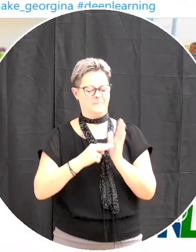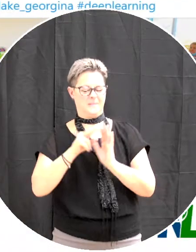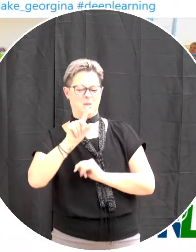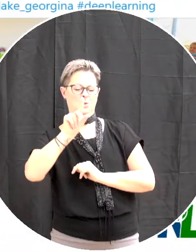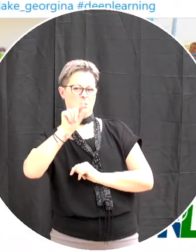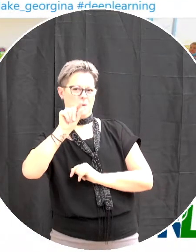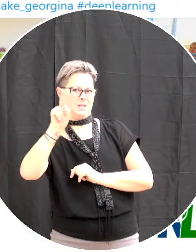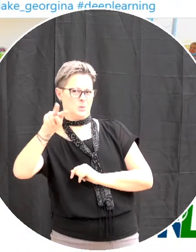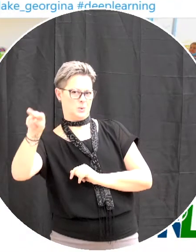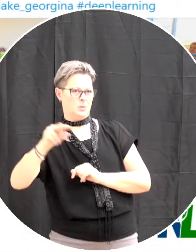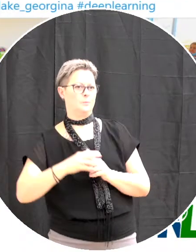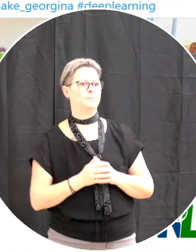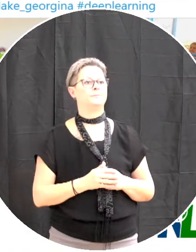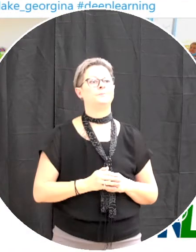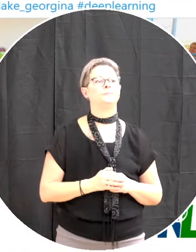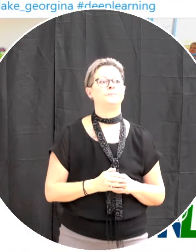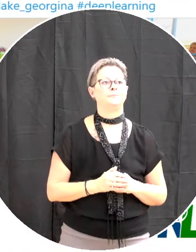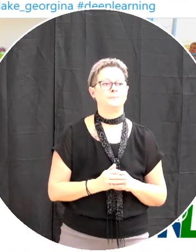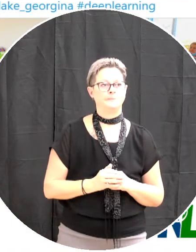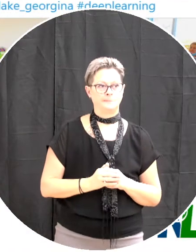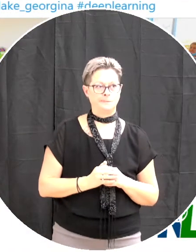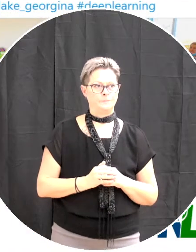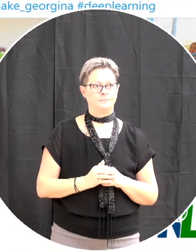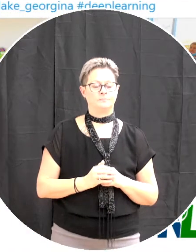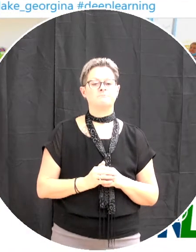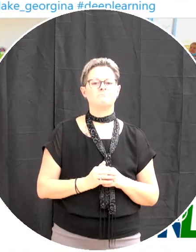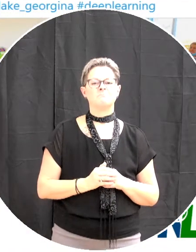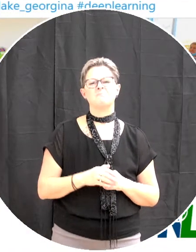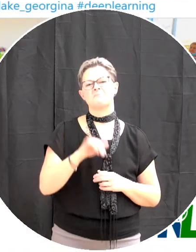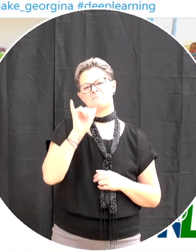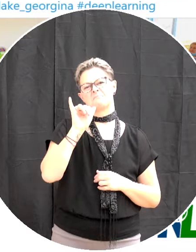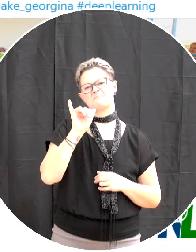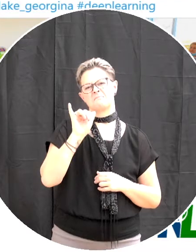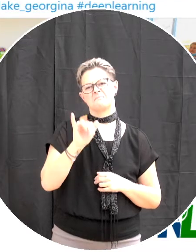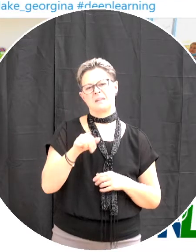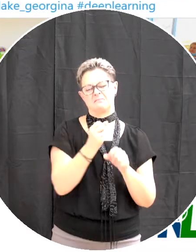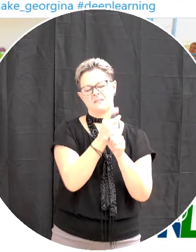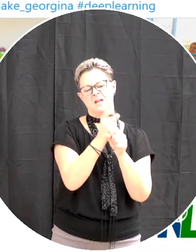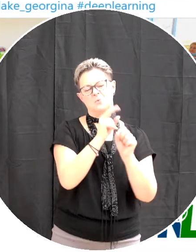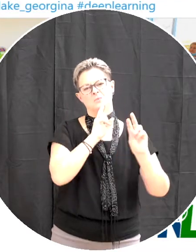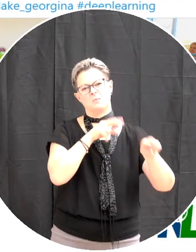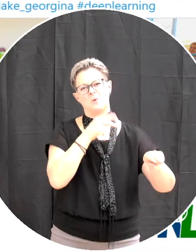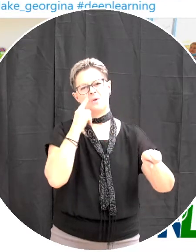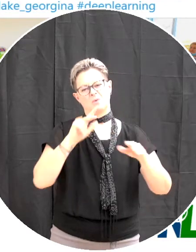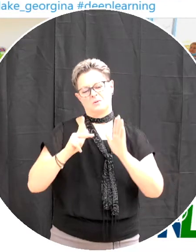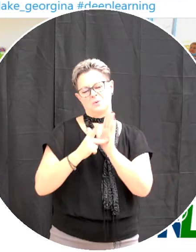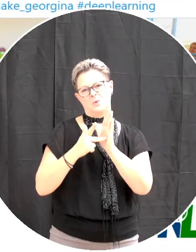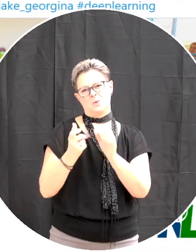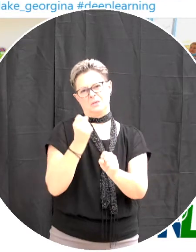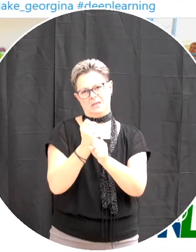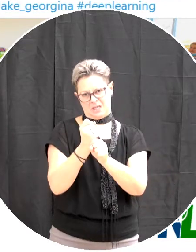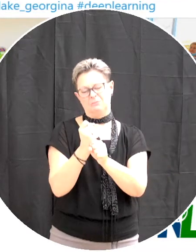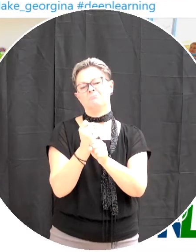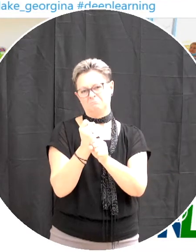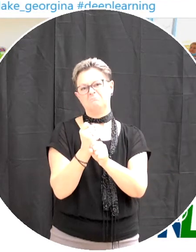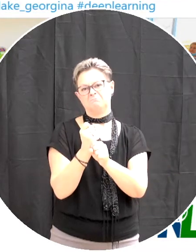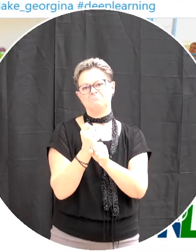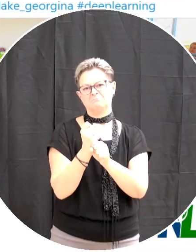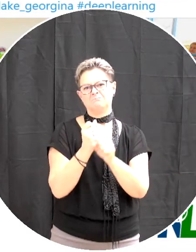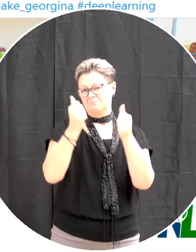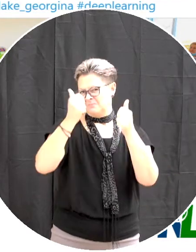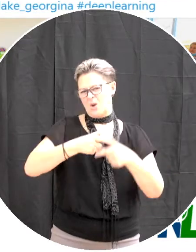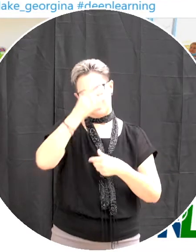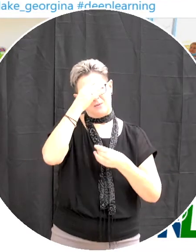So that ends the report for the annual report, the third and final year. All the detail has been provided. It's